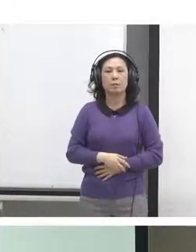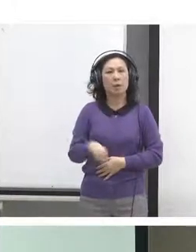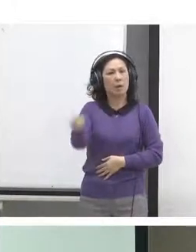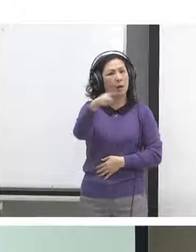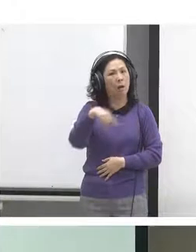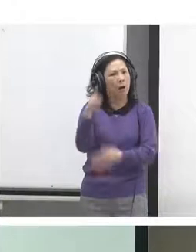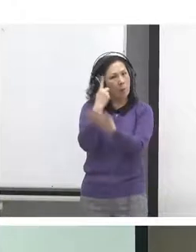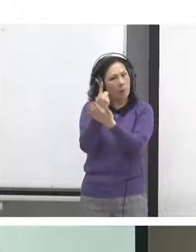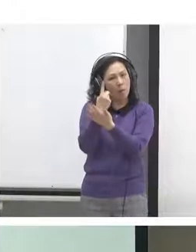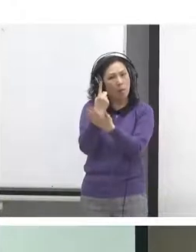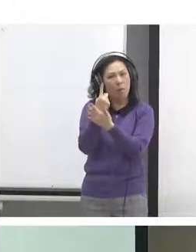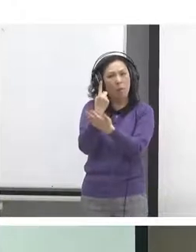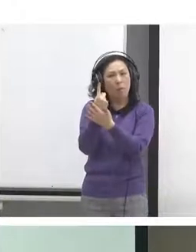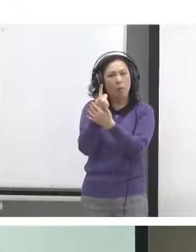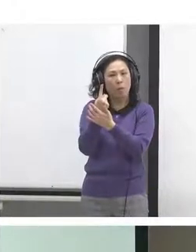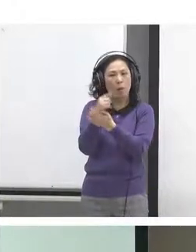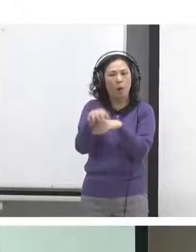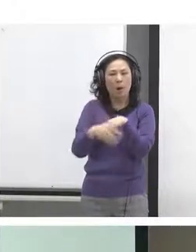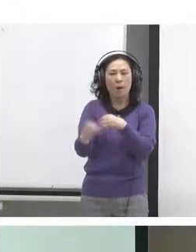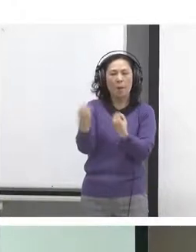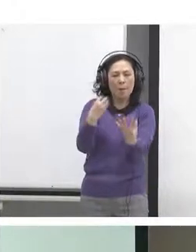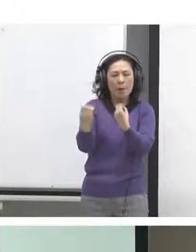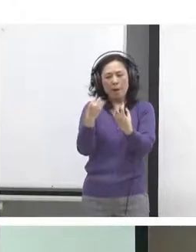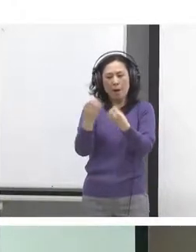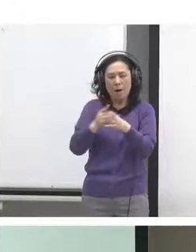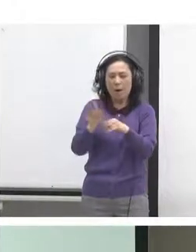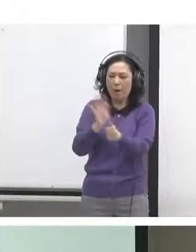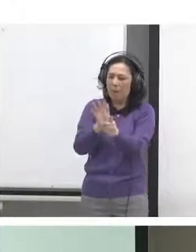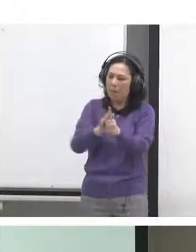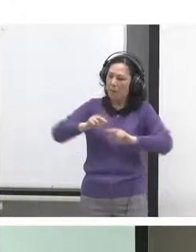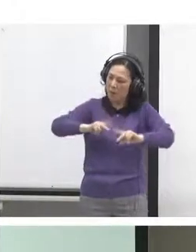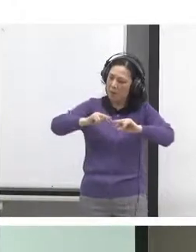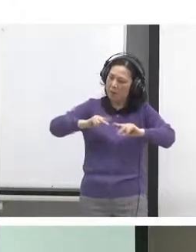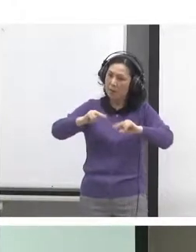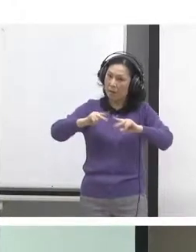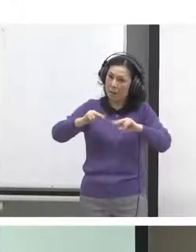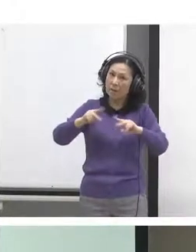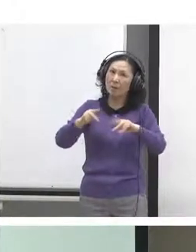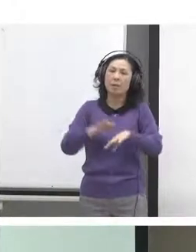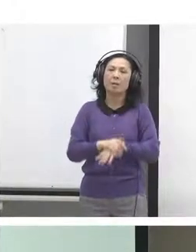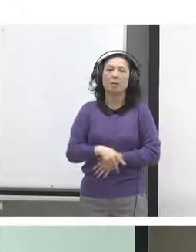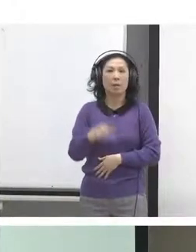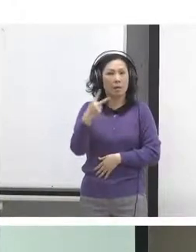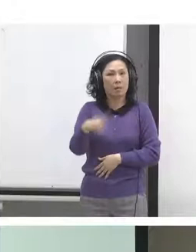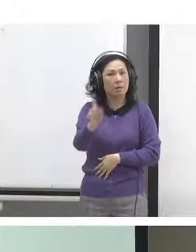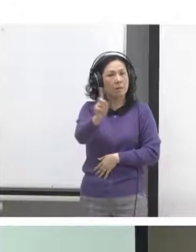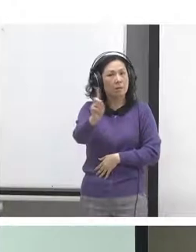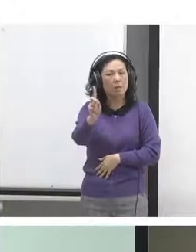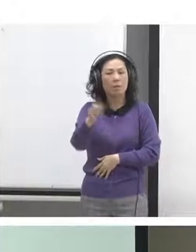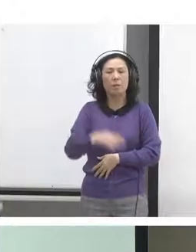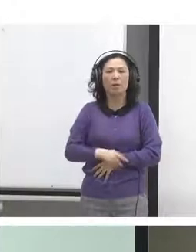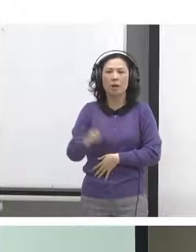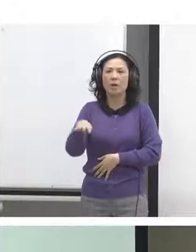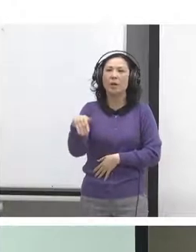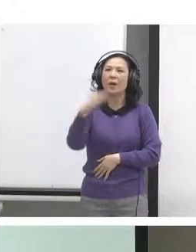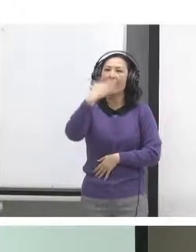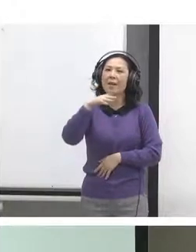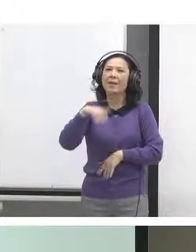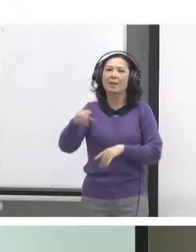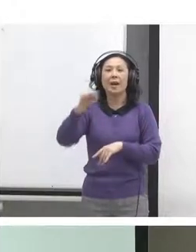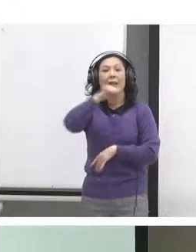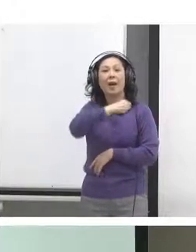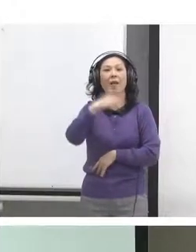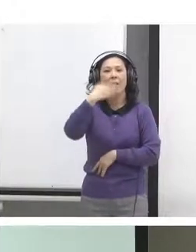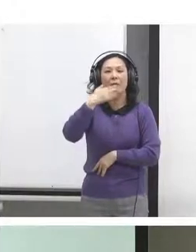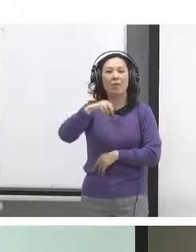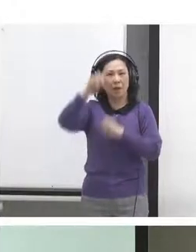day. Even we got a pull request from Audrey Tan. I remember we got very